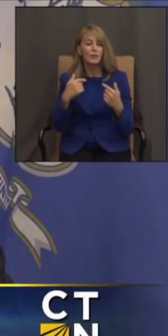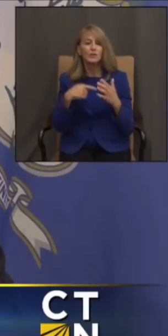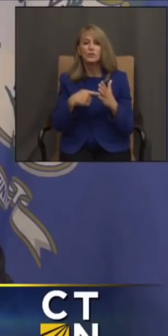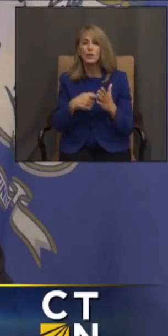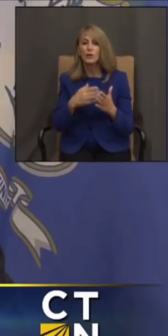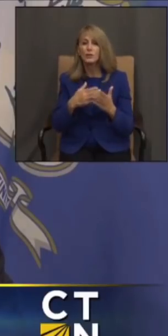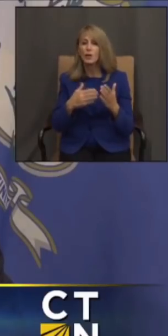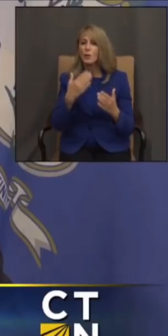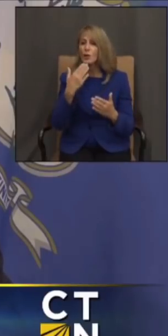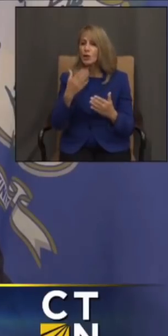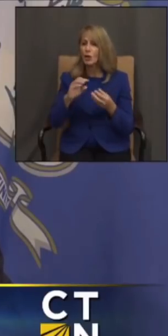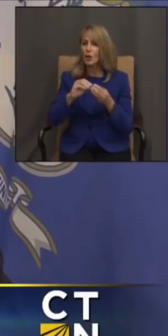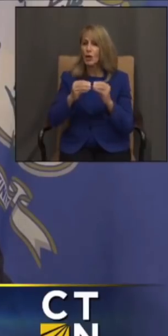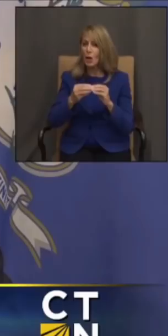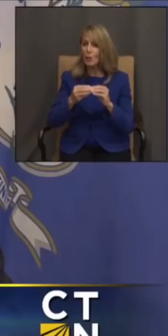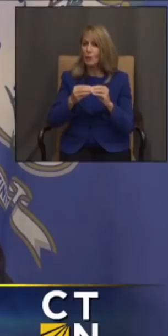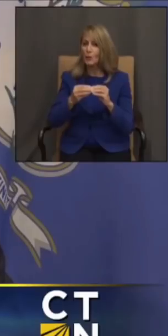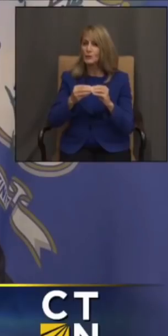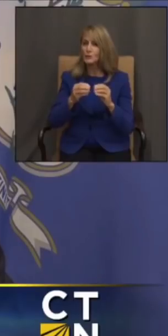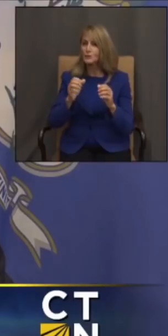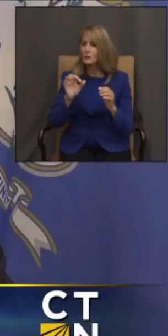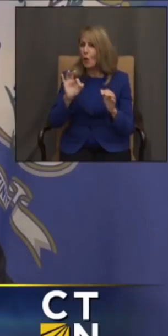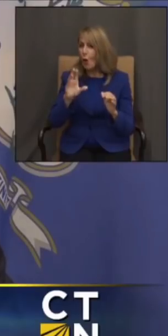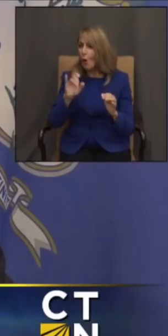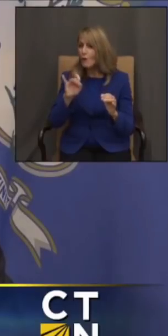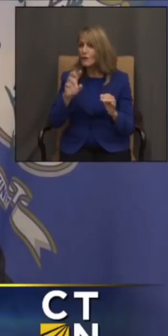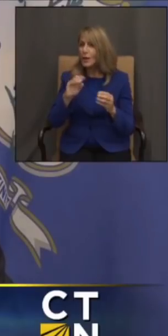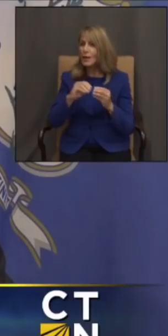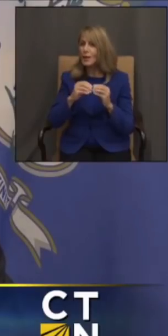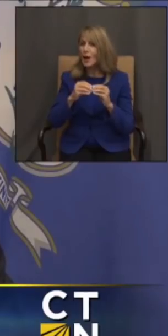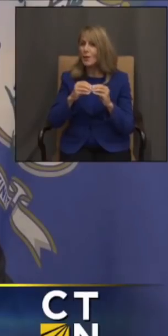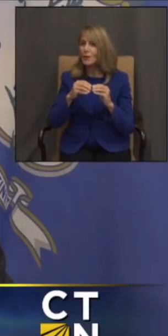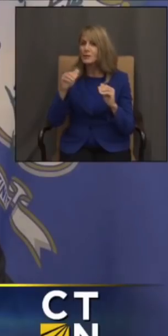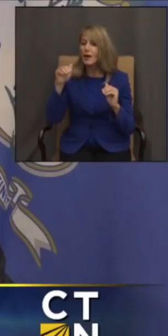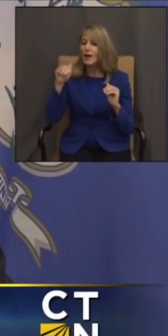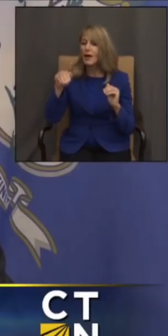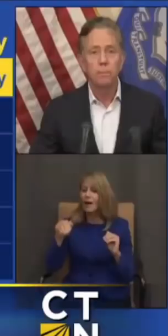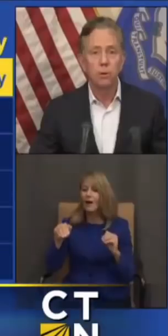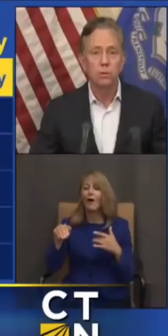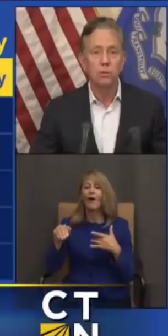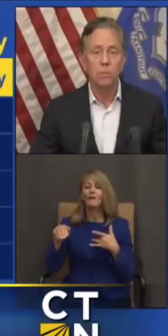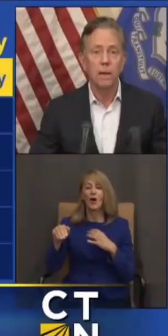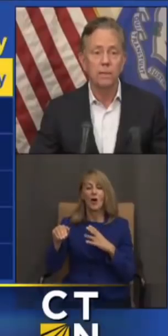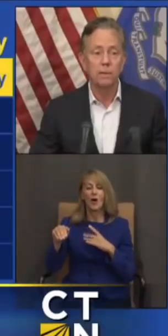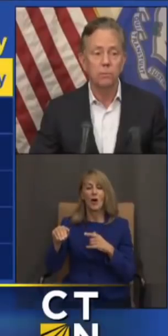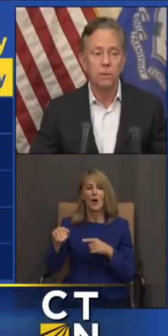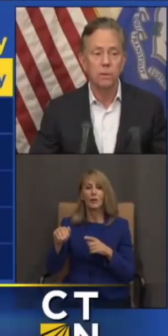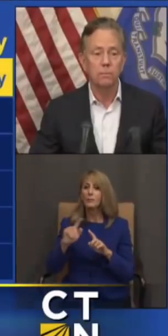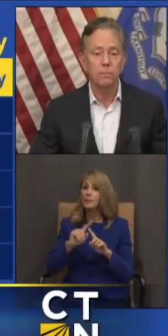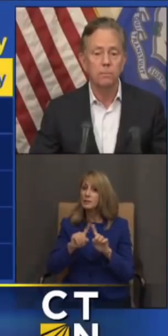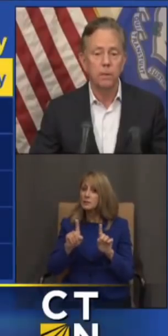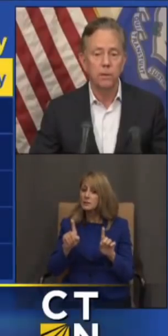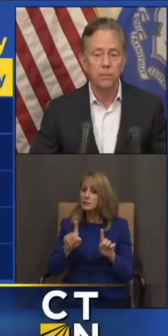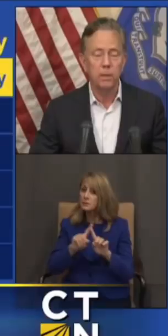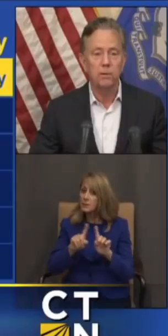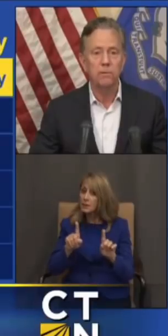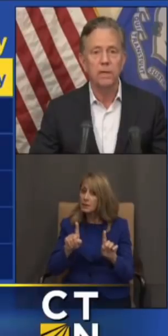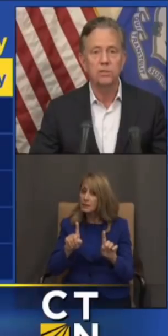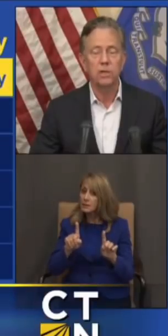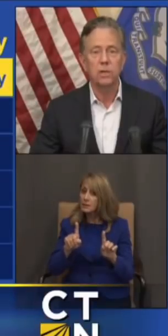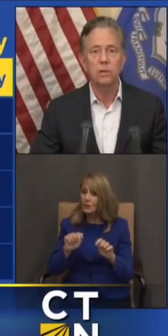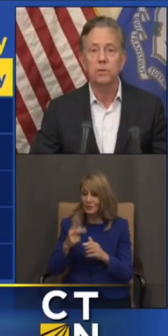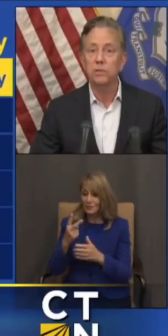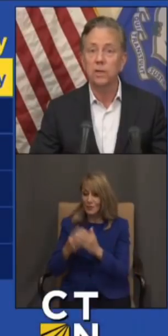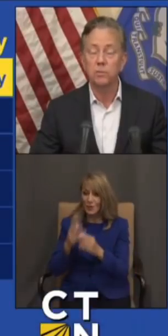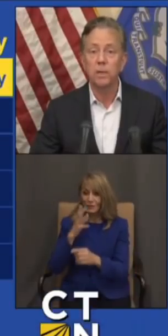COVID metrics trending in the right direction that give us some good comfort, but we're also reminded with Miriam here and